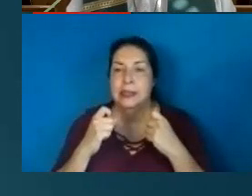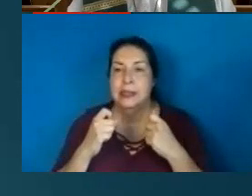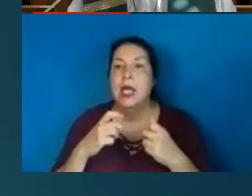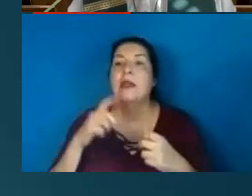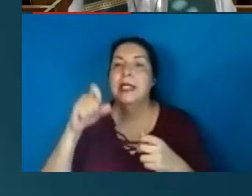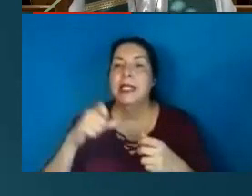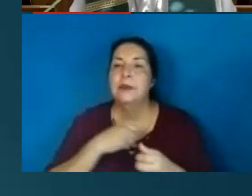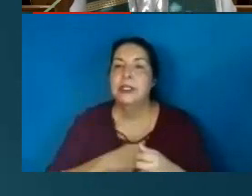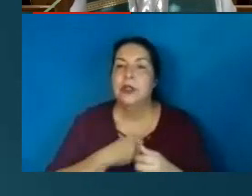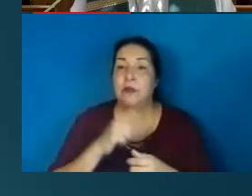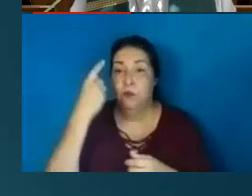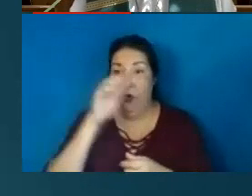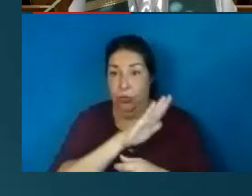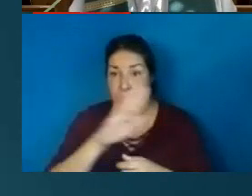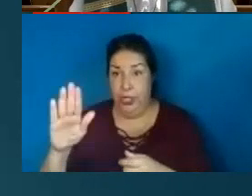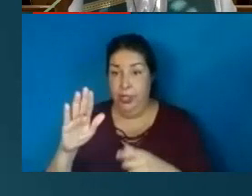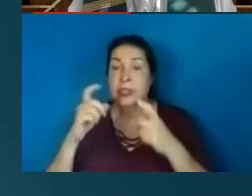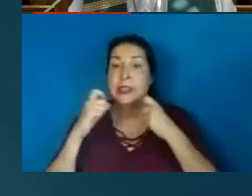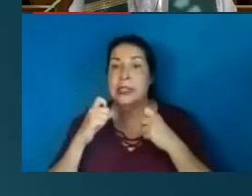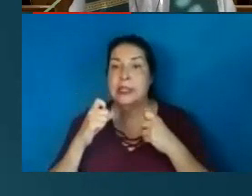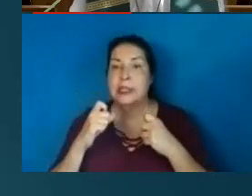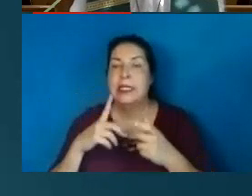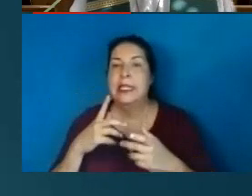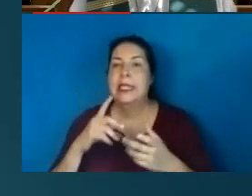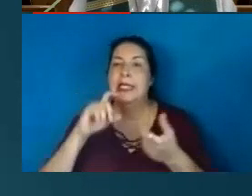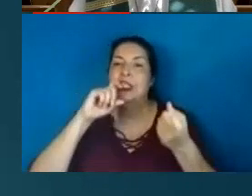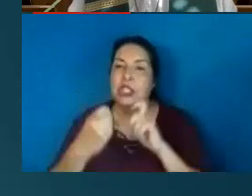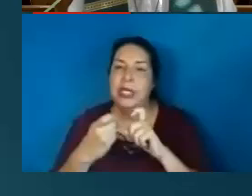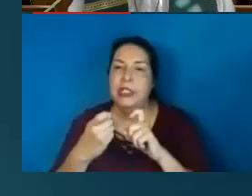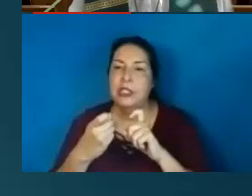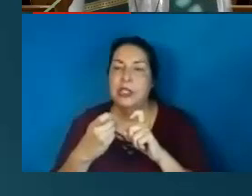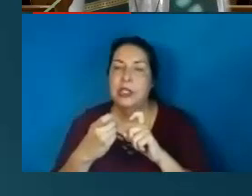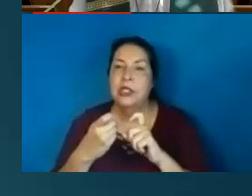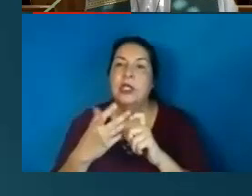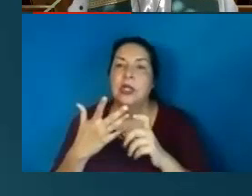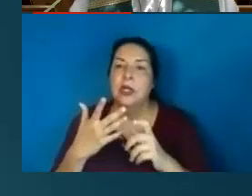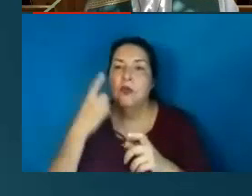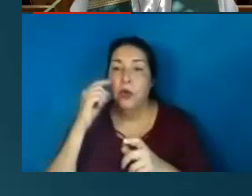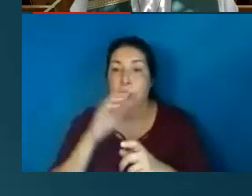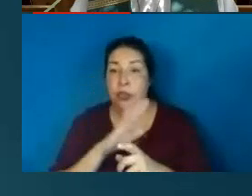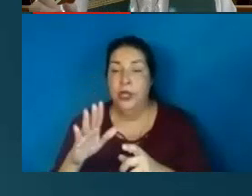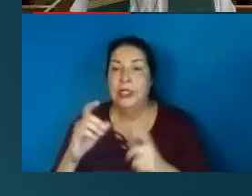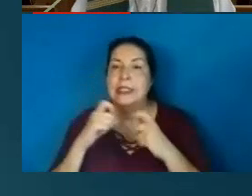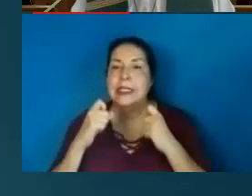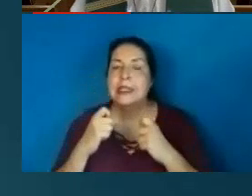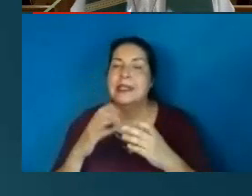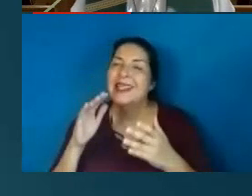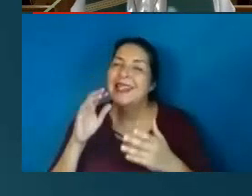turn from their sins. That's the word that what repent means, to turn away